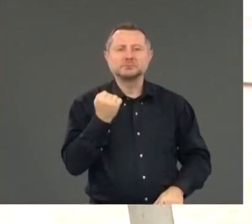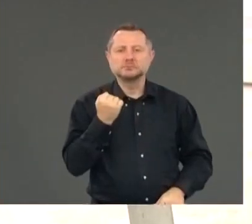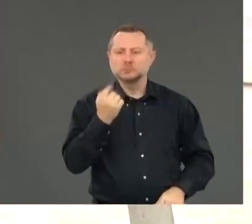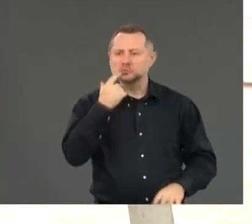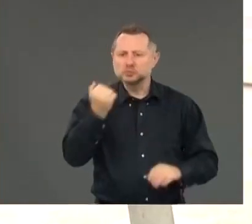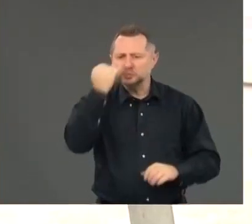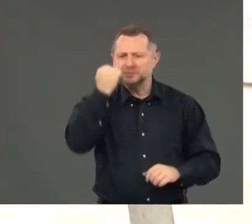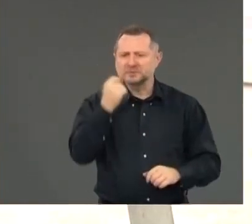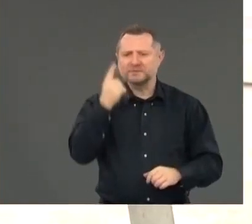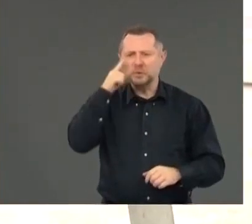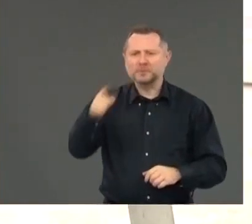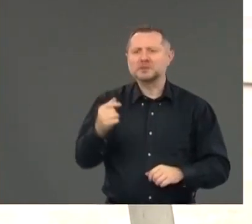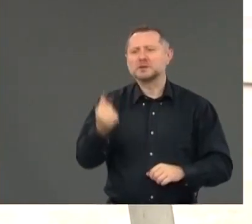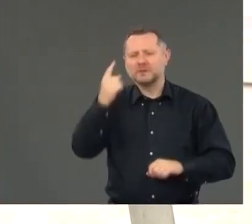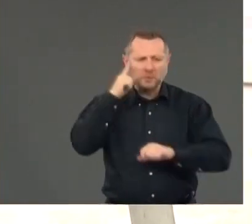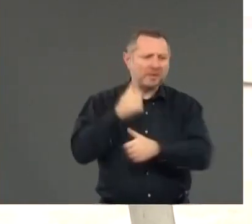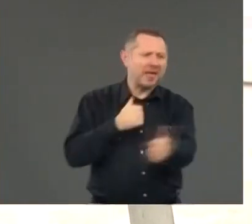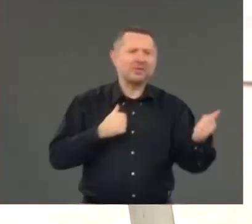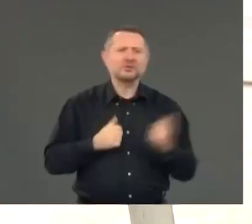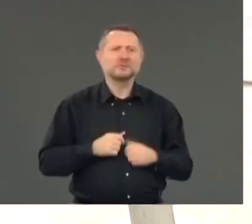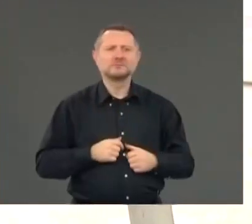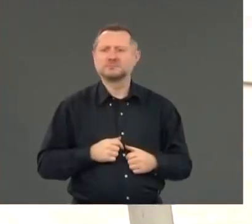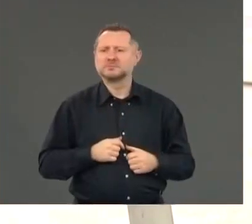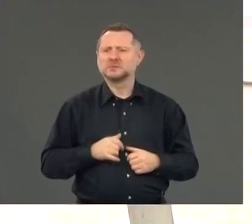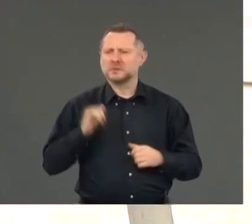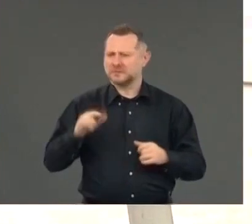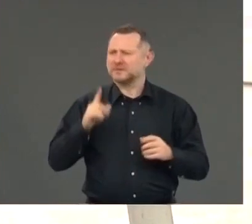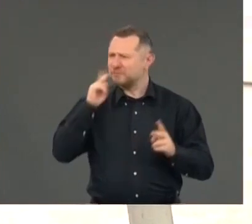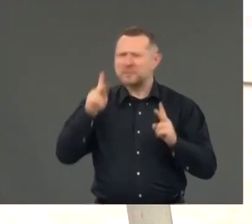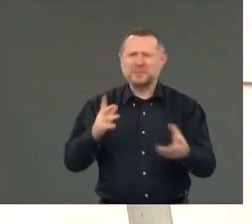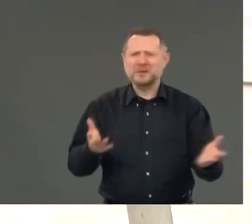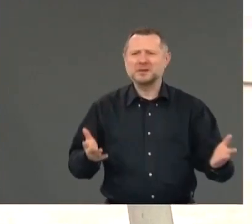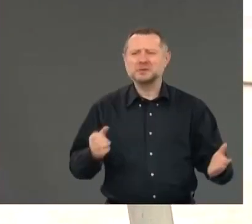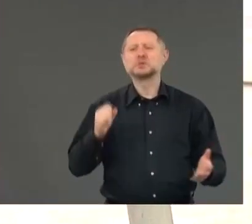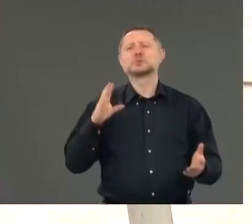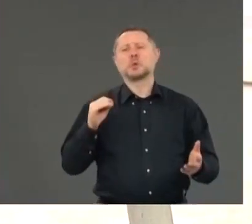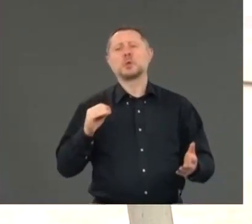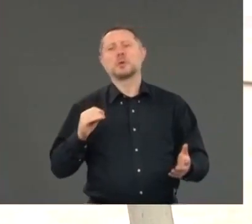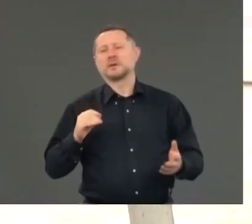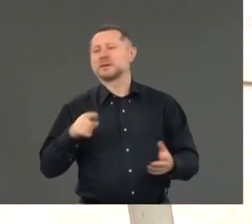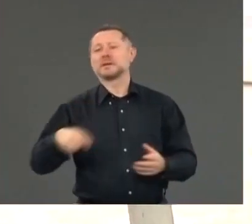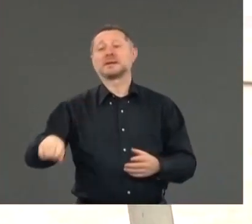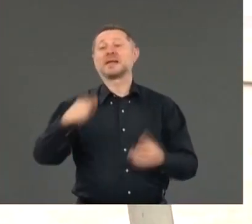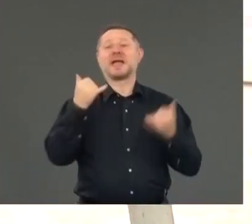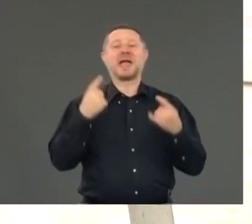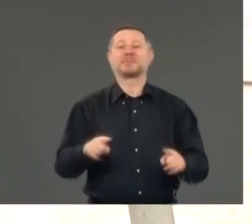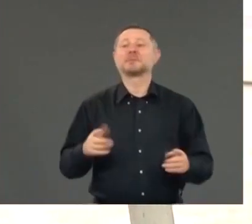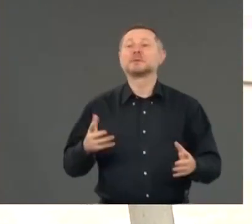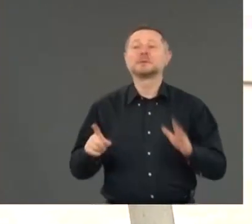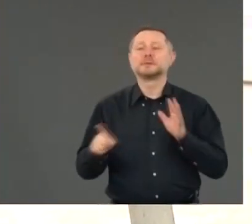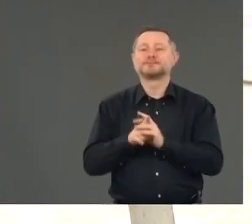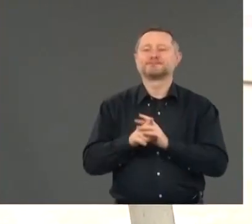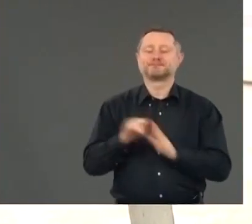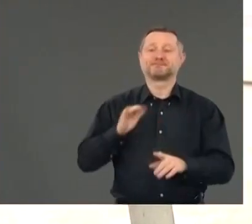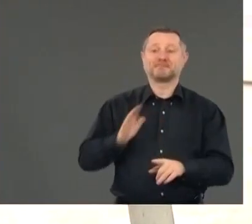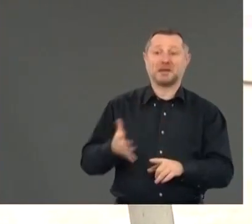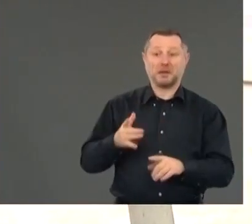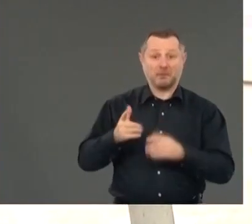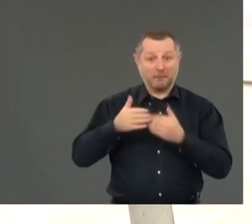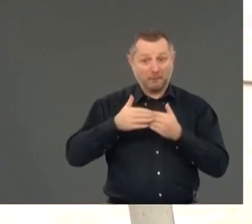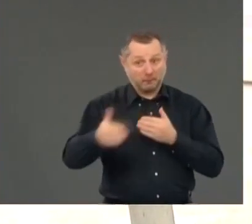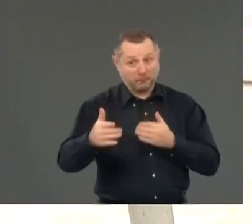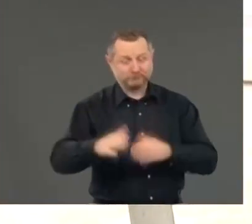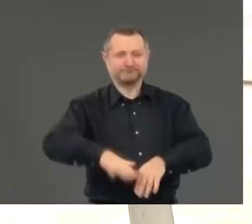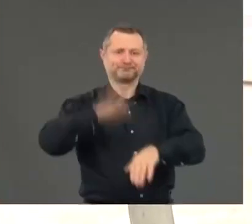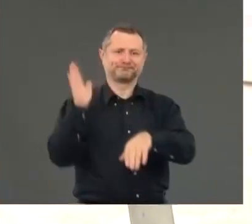your surrounding patrons. It's stupid for the bar. And so, I mean, I take them at their word that that's what happened, but moving forward, they should be on notice, and again, the enforcement